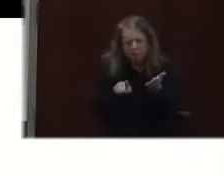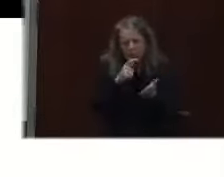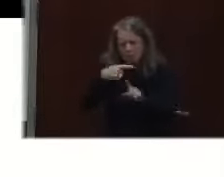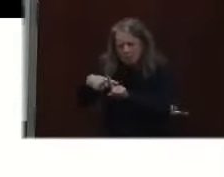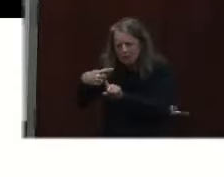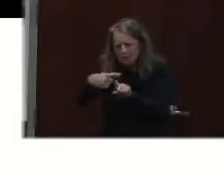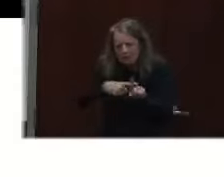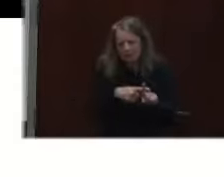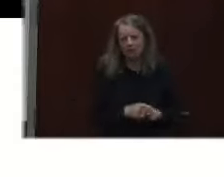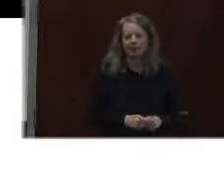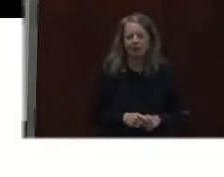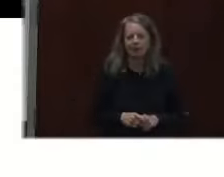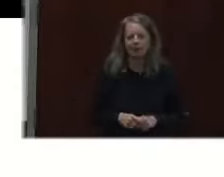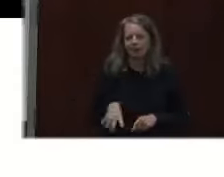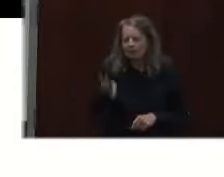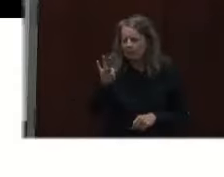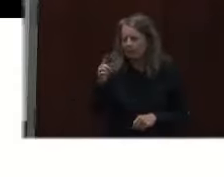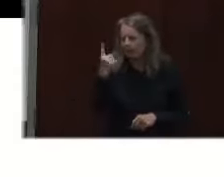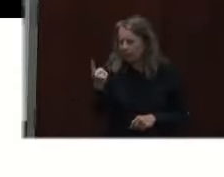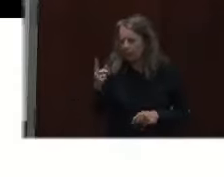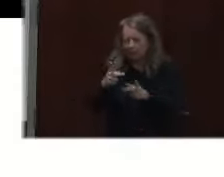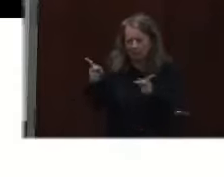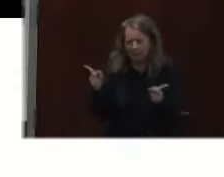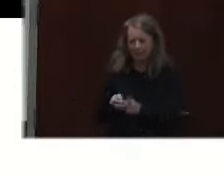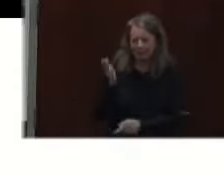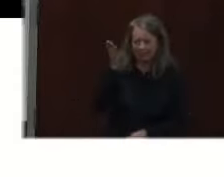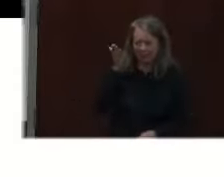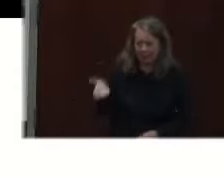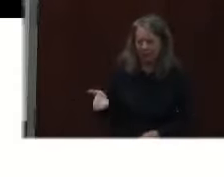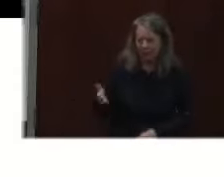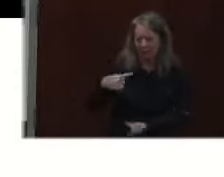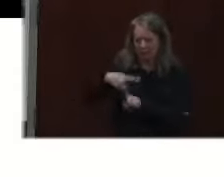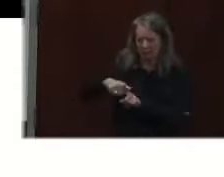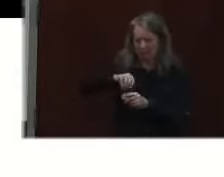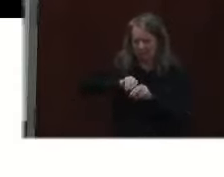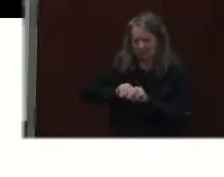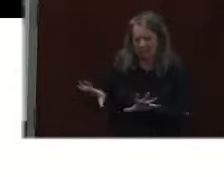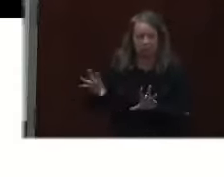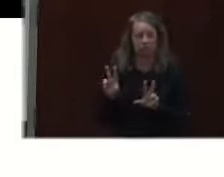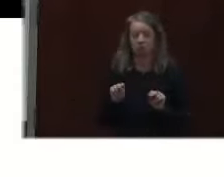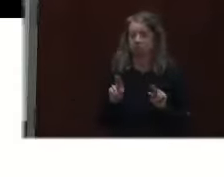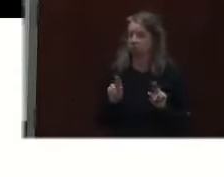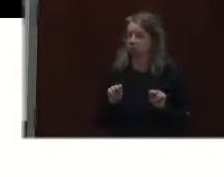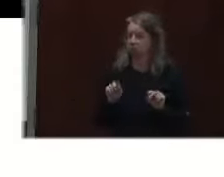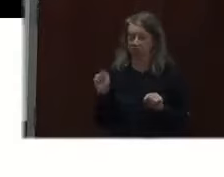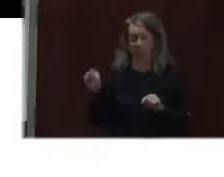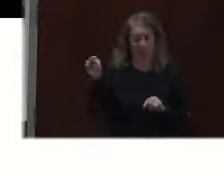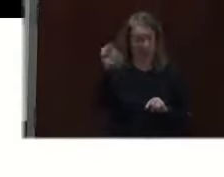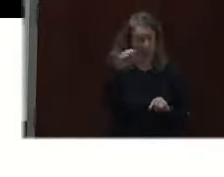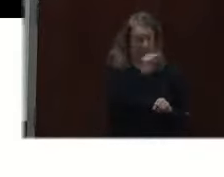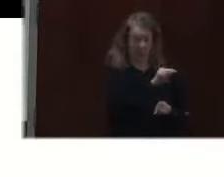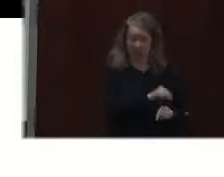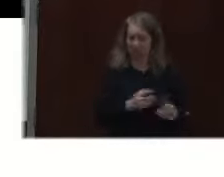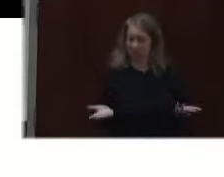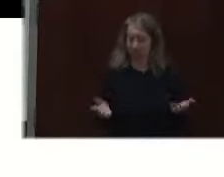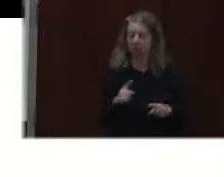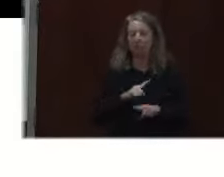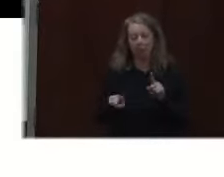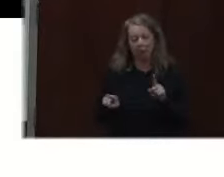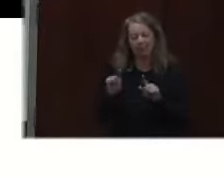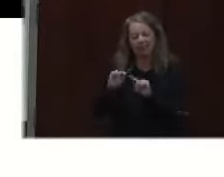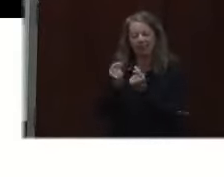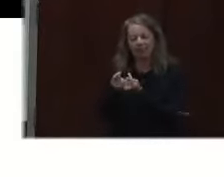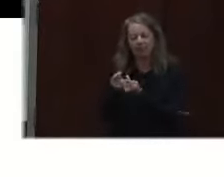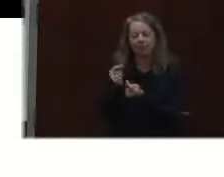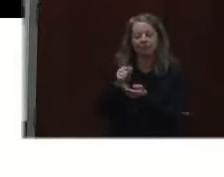finding any one particular location or facility site that that folks are visiting more than others, but what they are